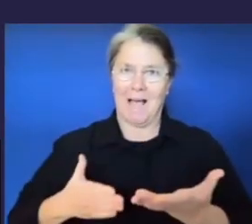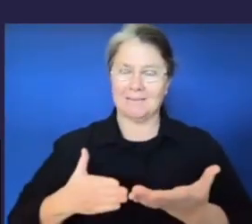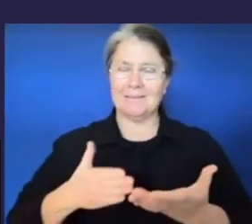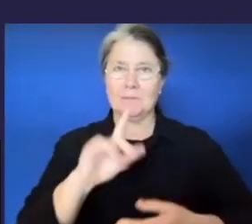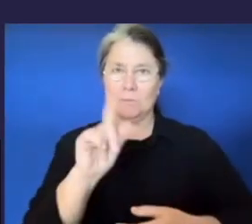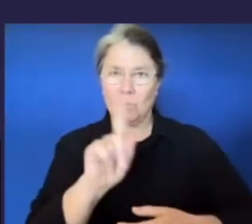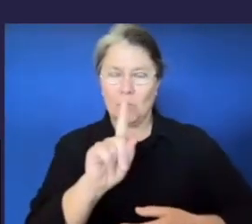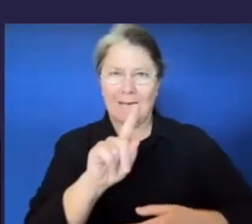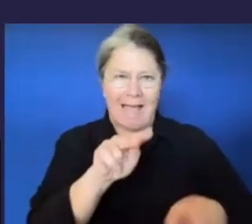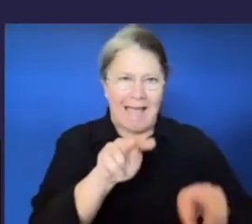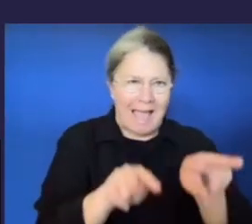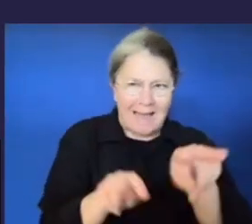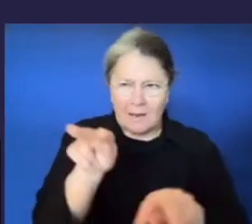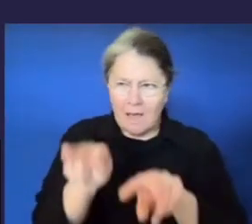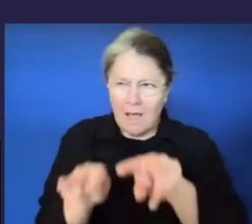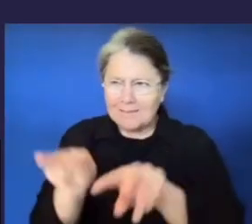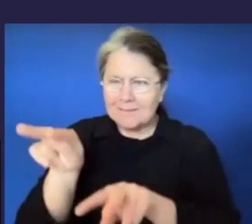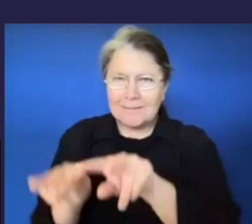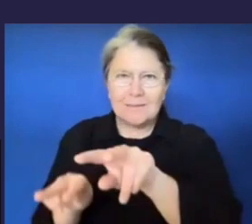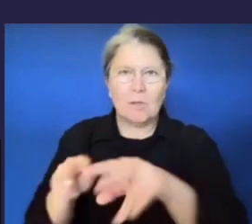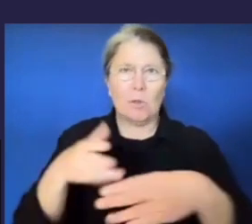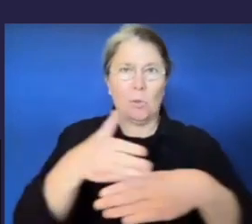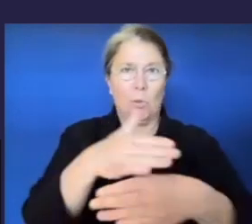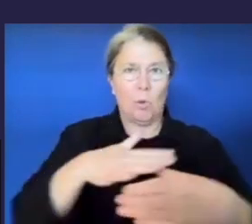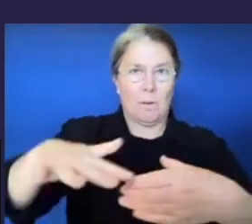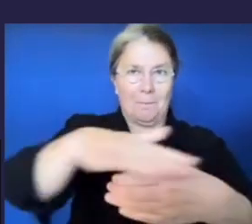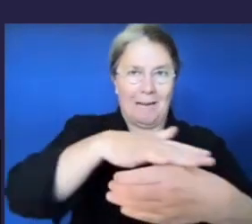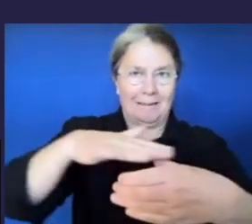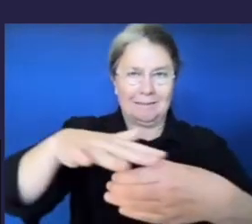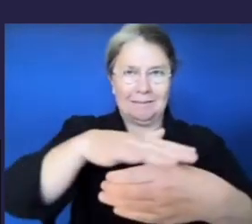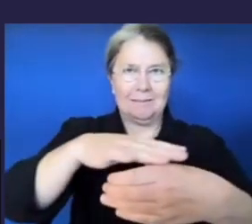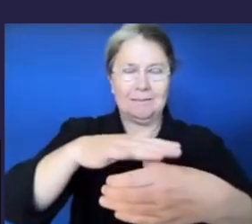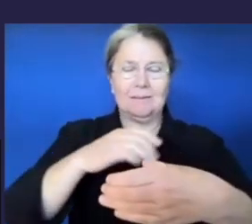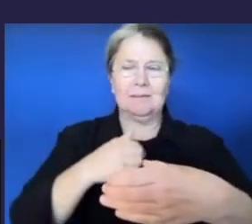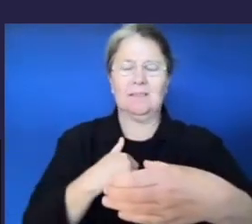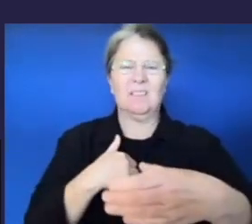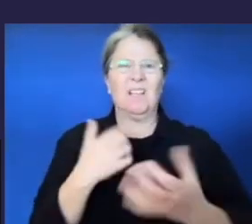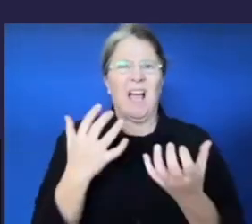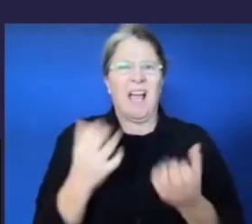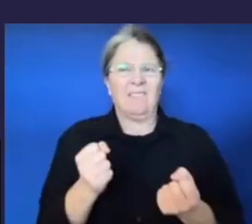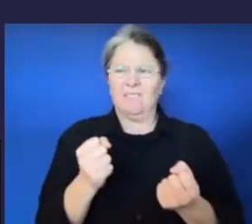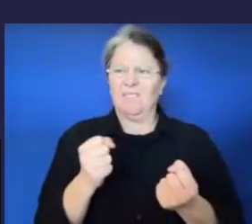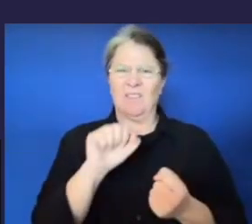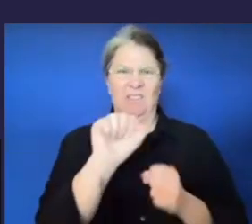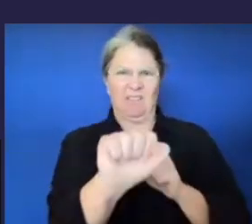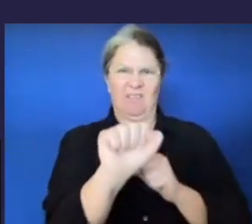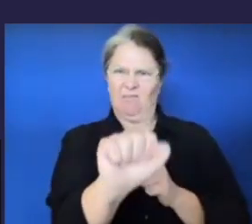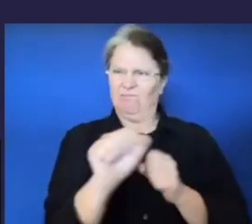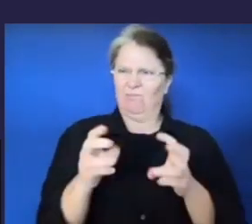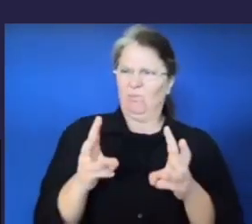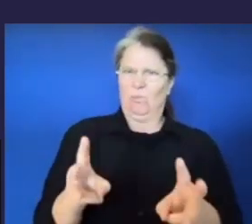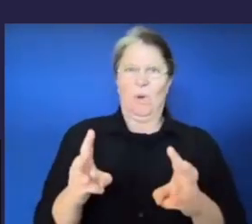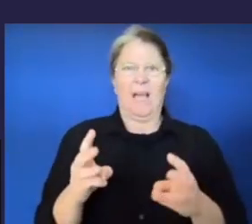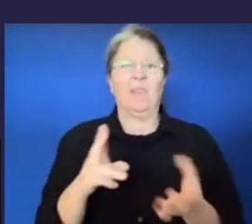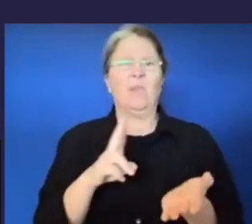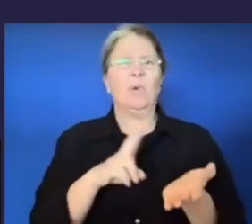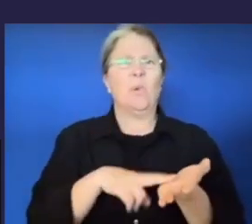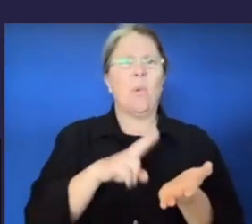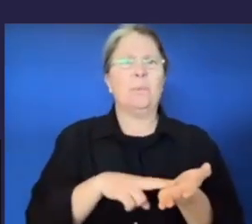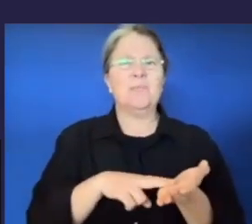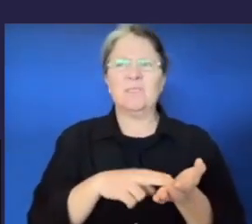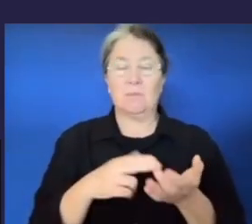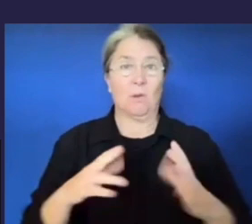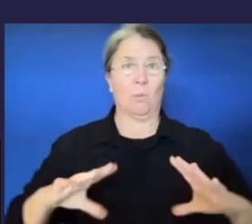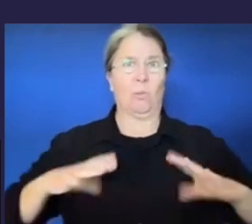working relationships develop among workers as they interact. The shared social customs, norms, and expectations that develop among